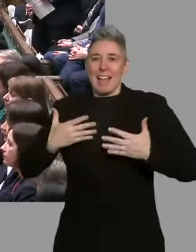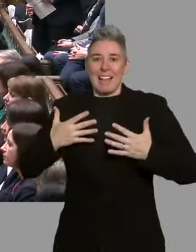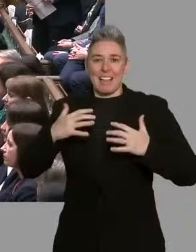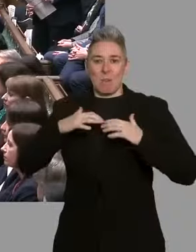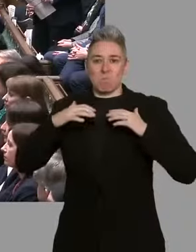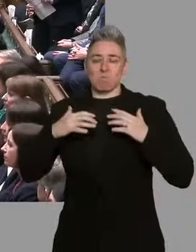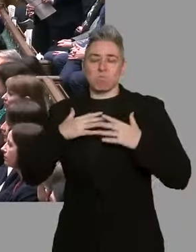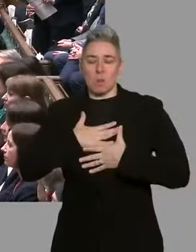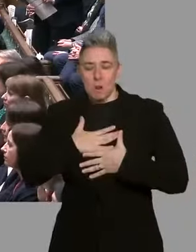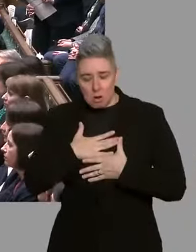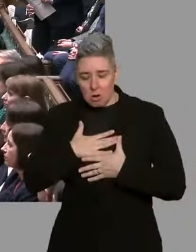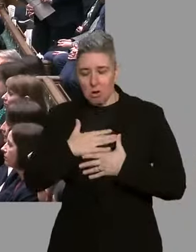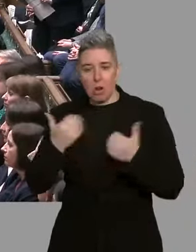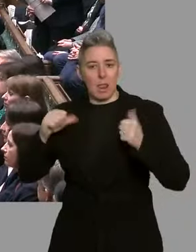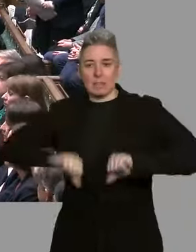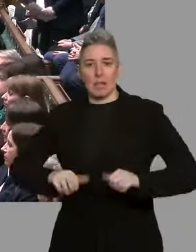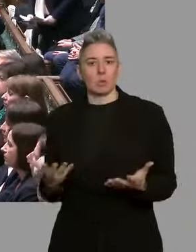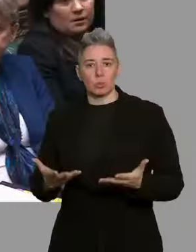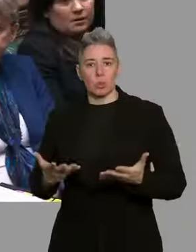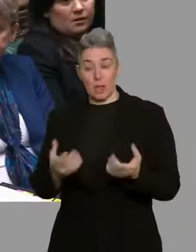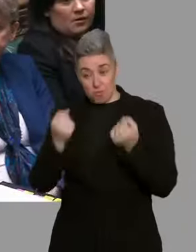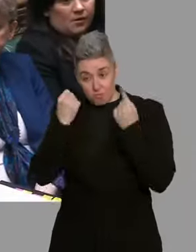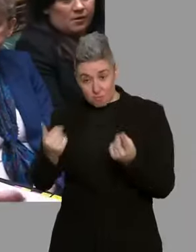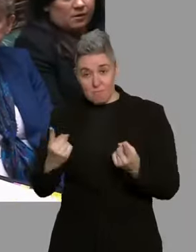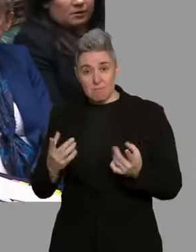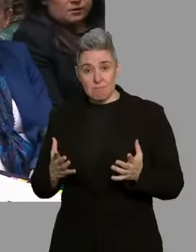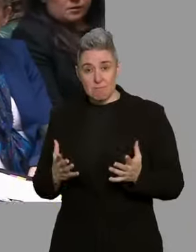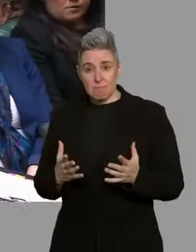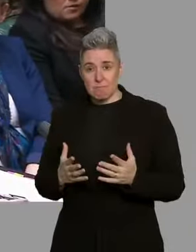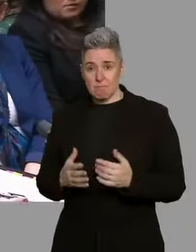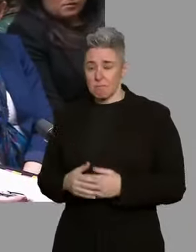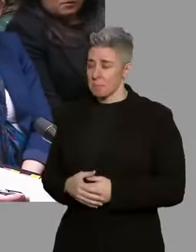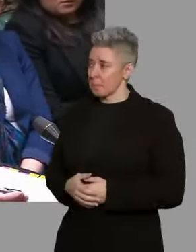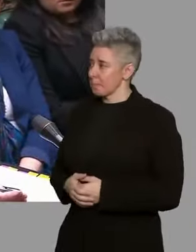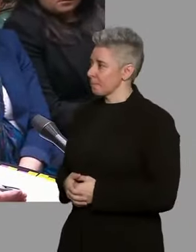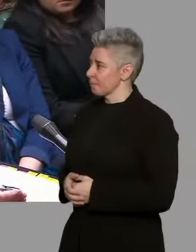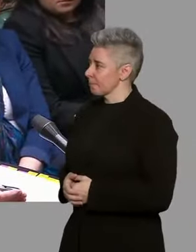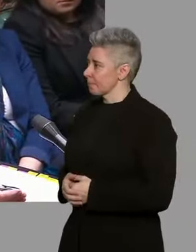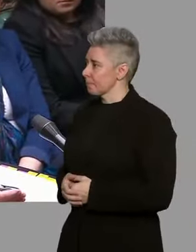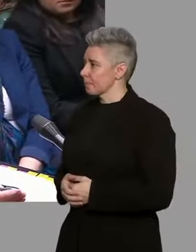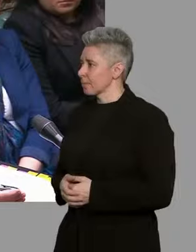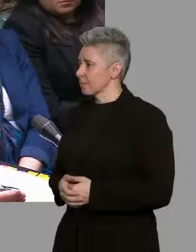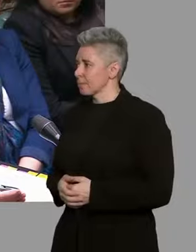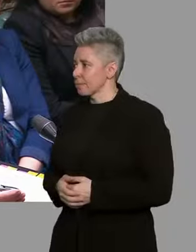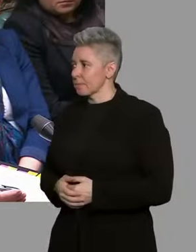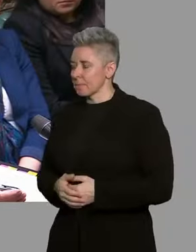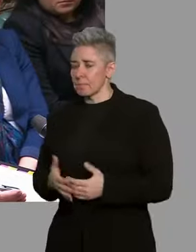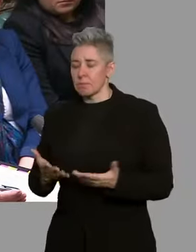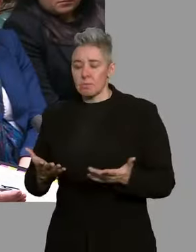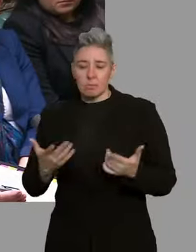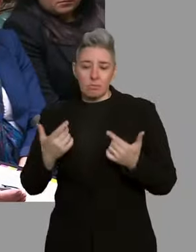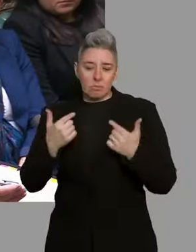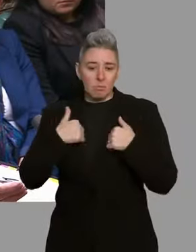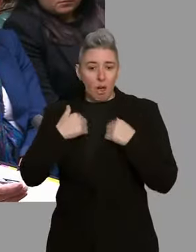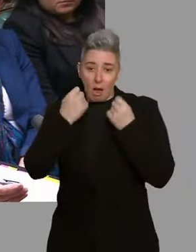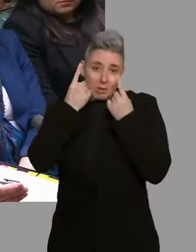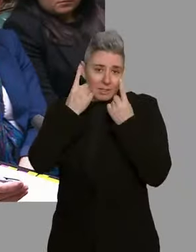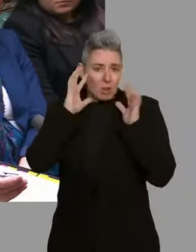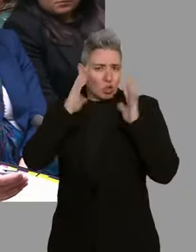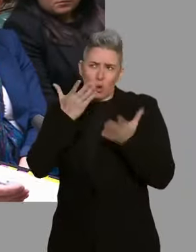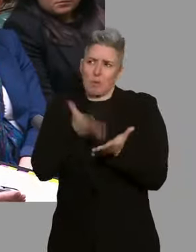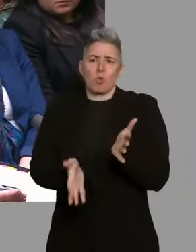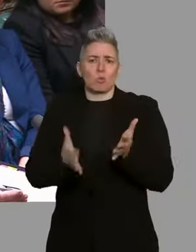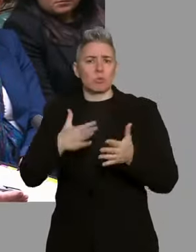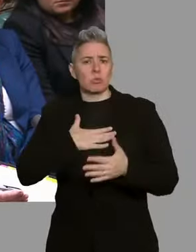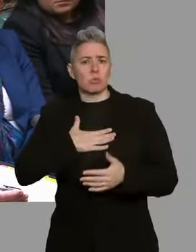I do understand the concern, of course I do. I set out the history, Mr. Speaker,